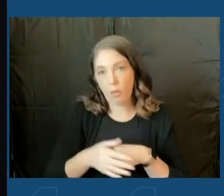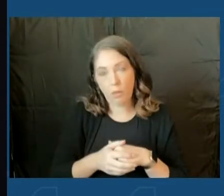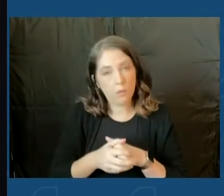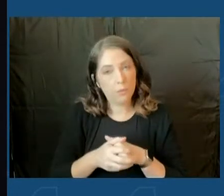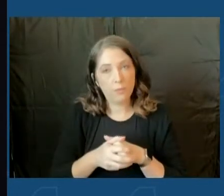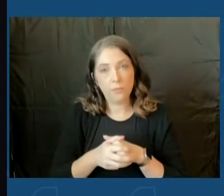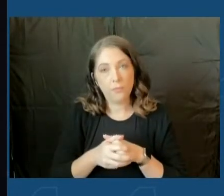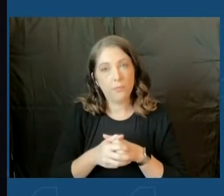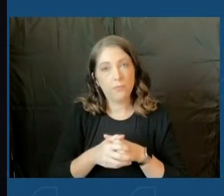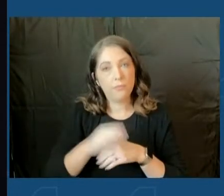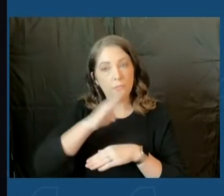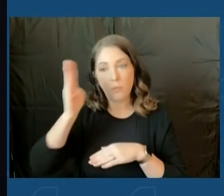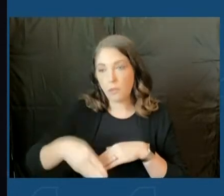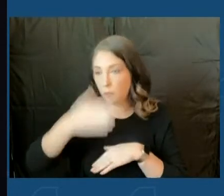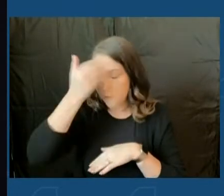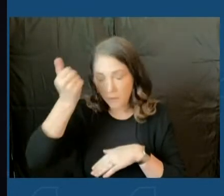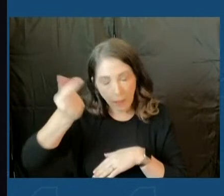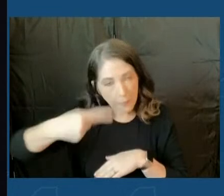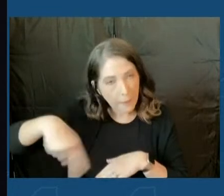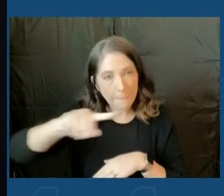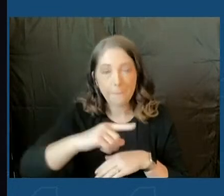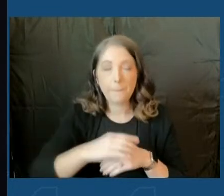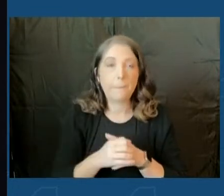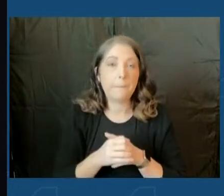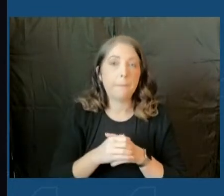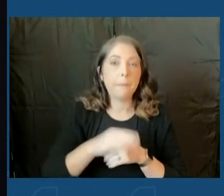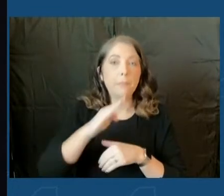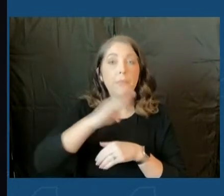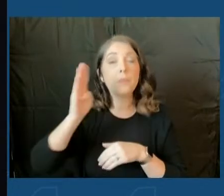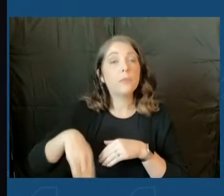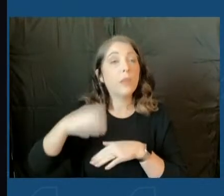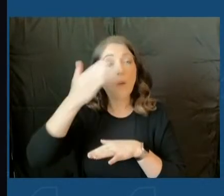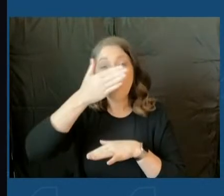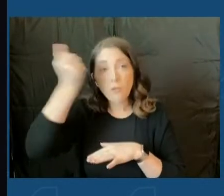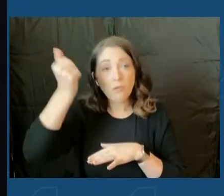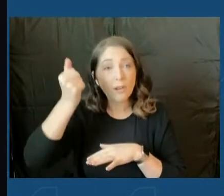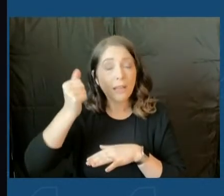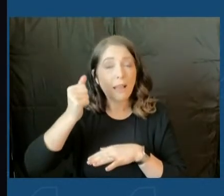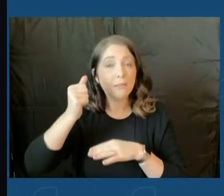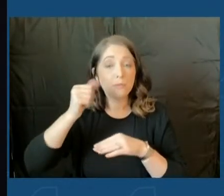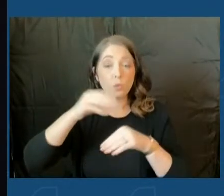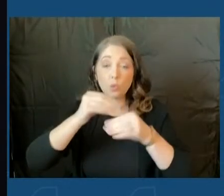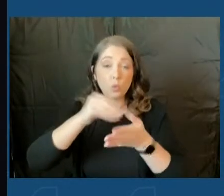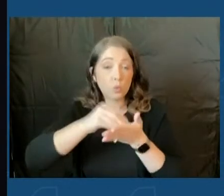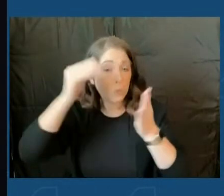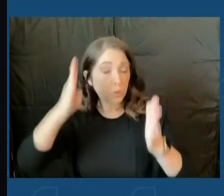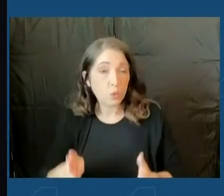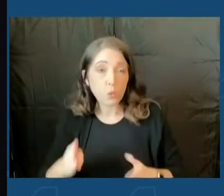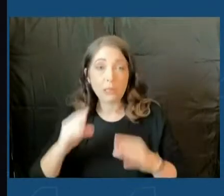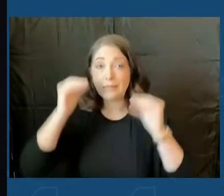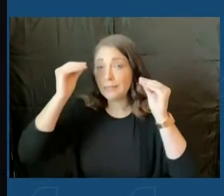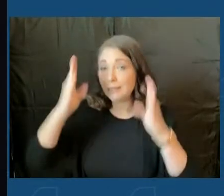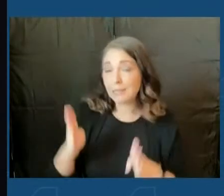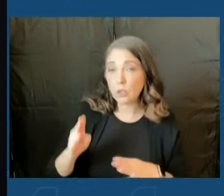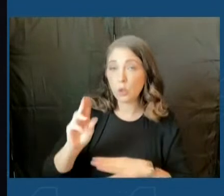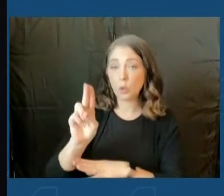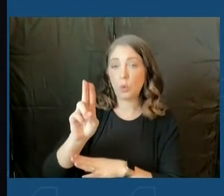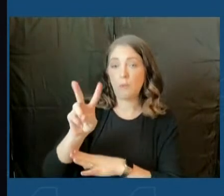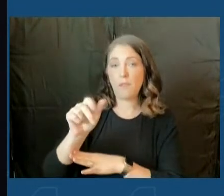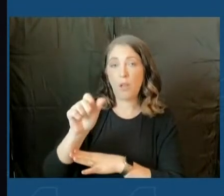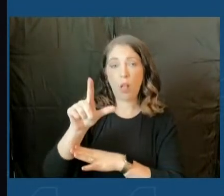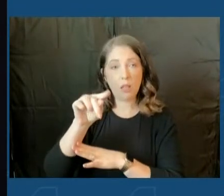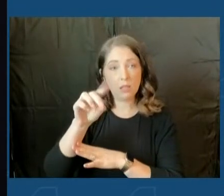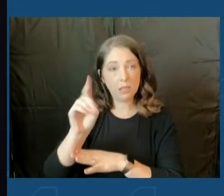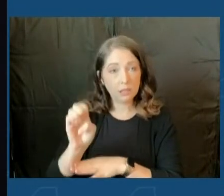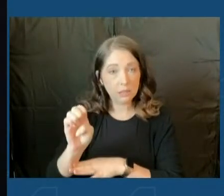never forget them. We'll never forget the children and the brave teachers in Uvalde, Tulsa, anywhere else. If no